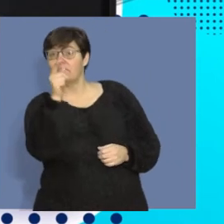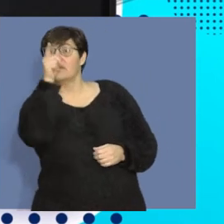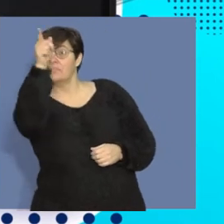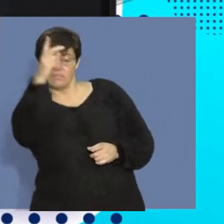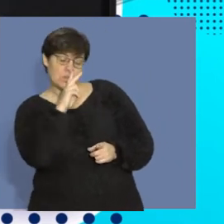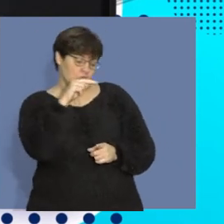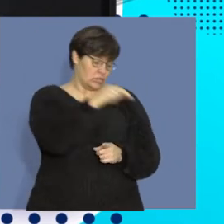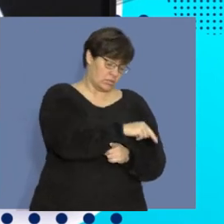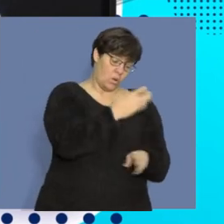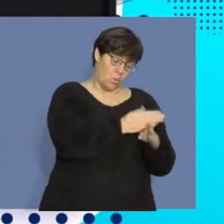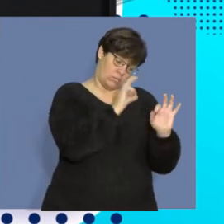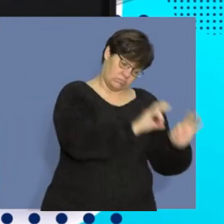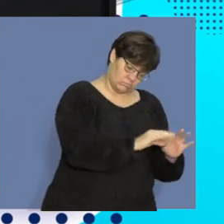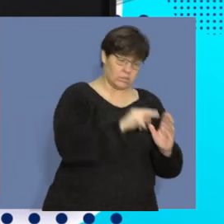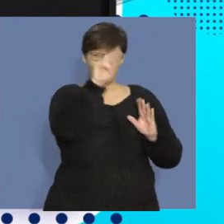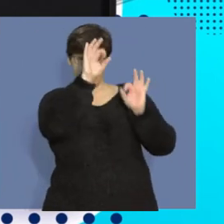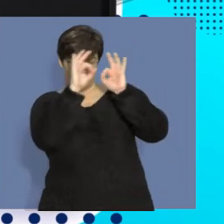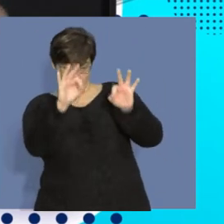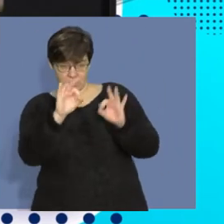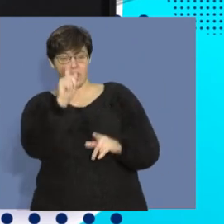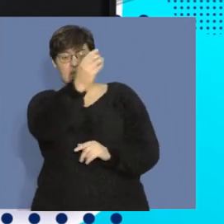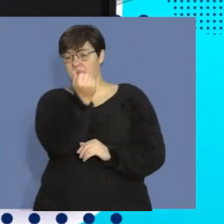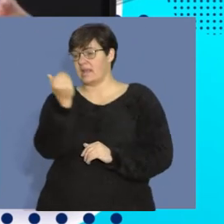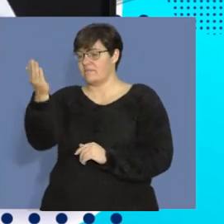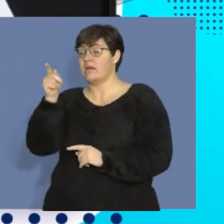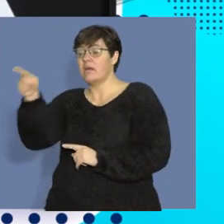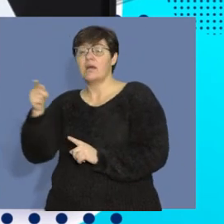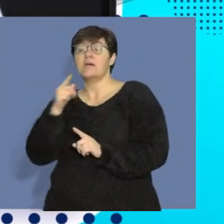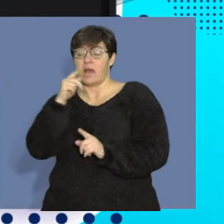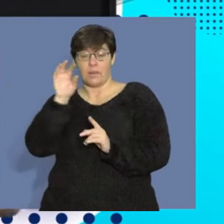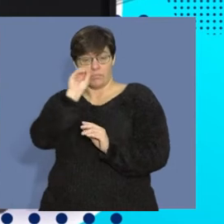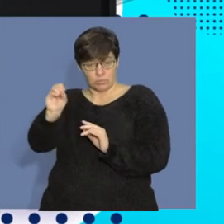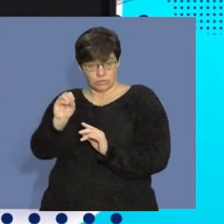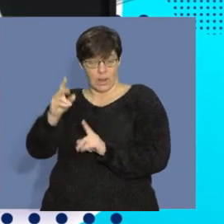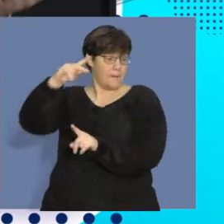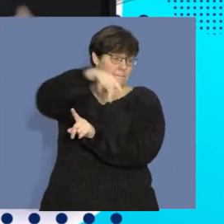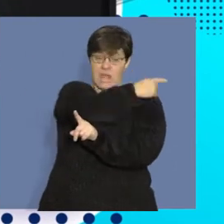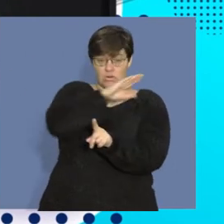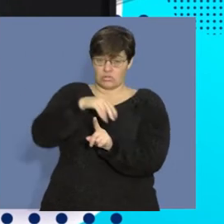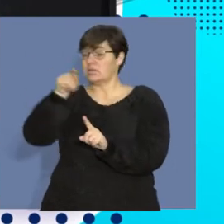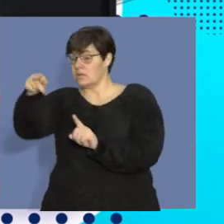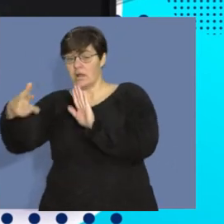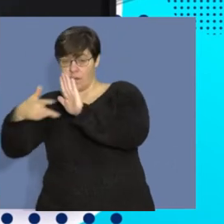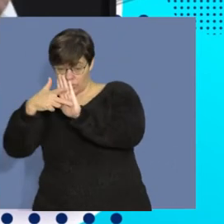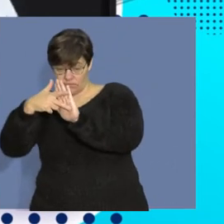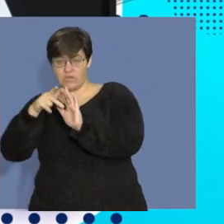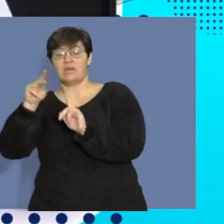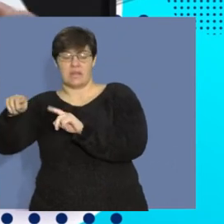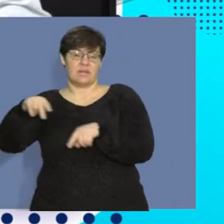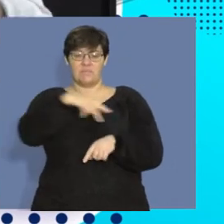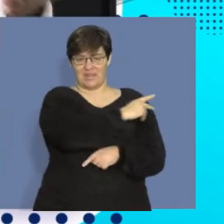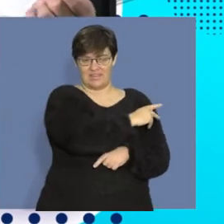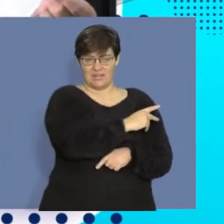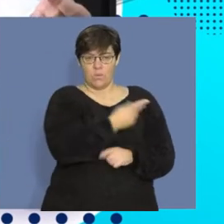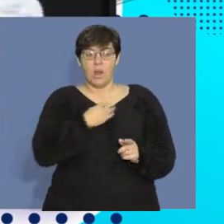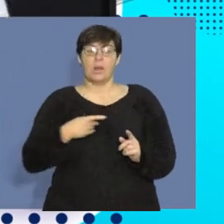ensure that we safeguard the asset of the business, namely our bank figure. We don't want to pay too